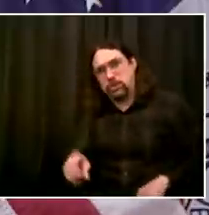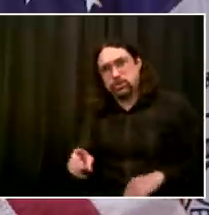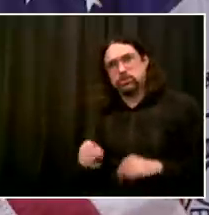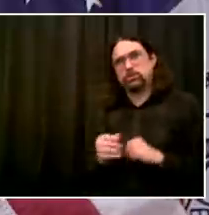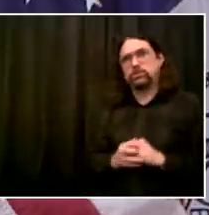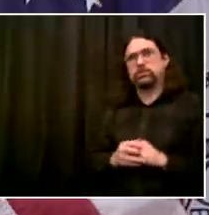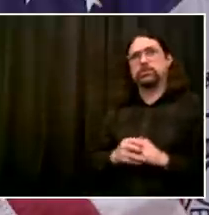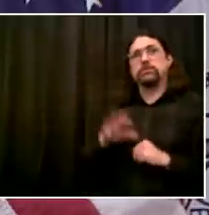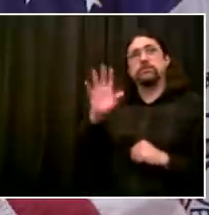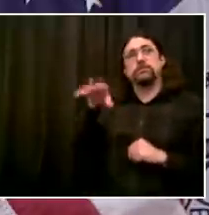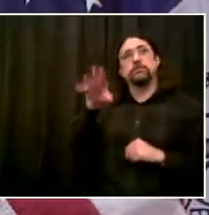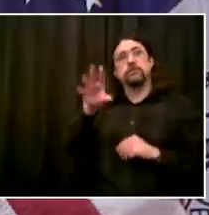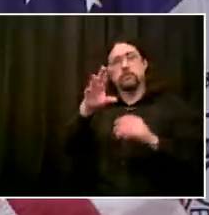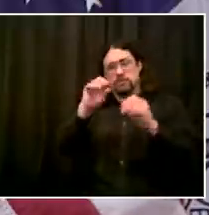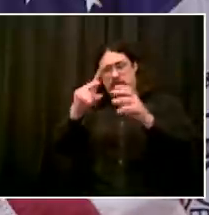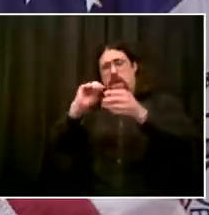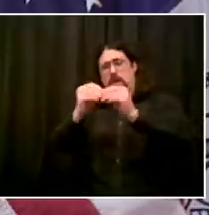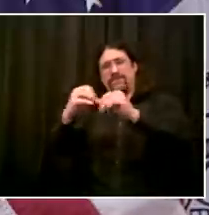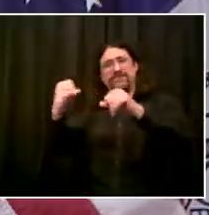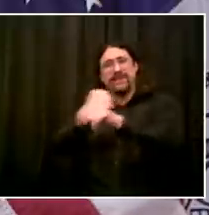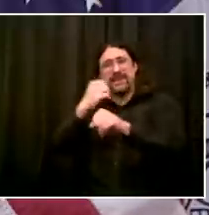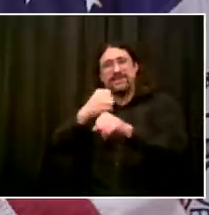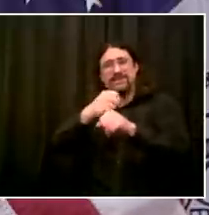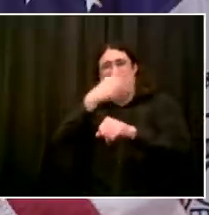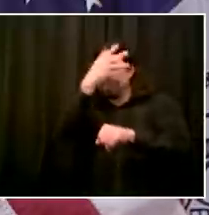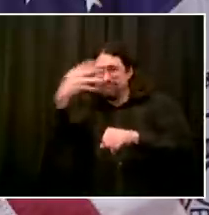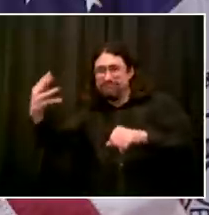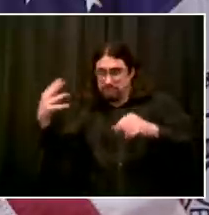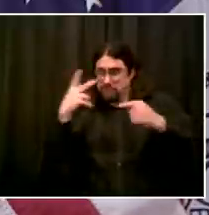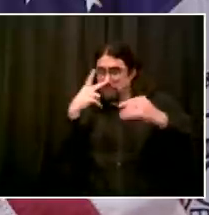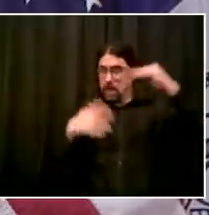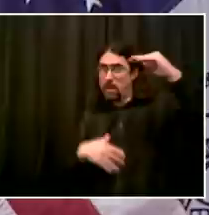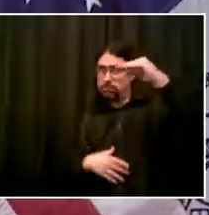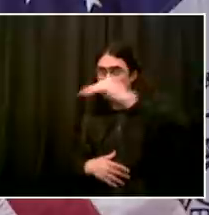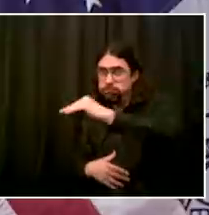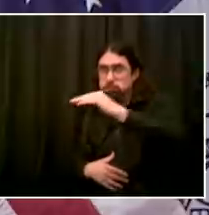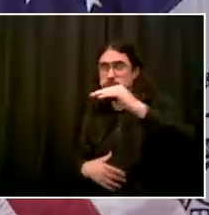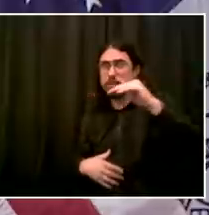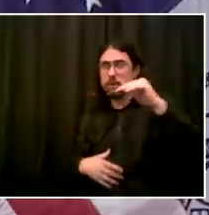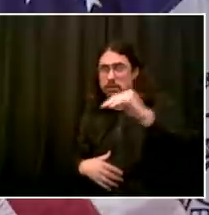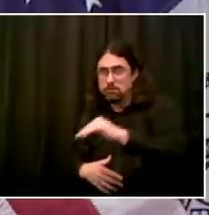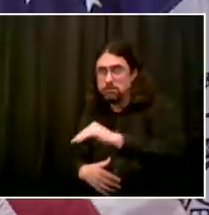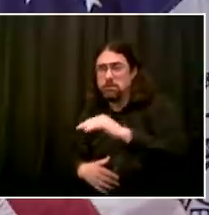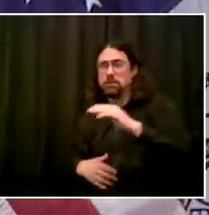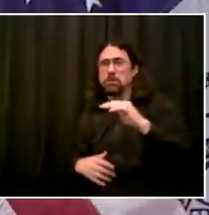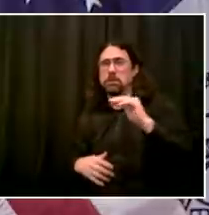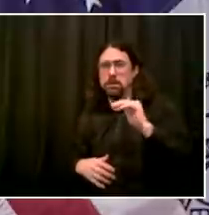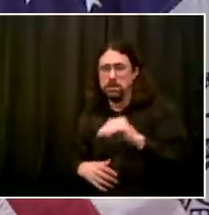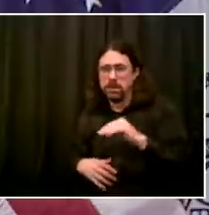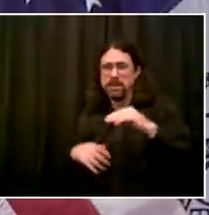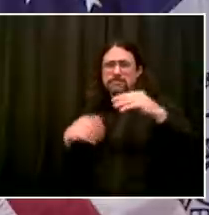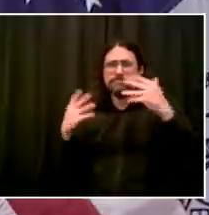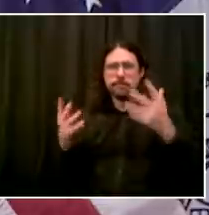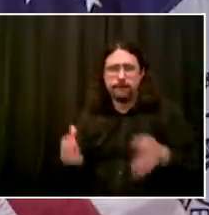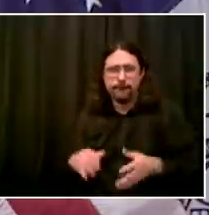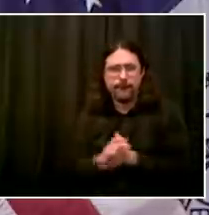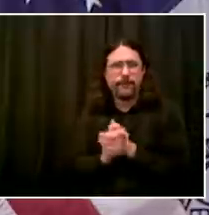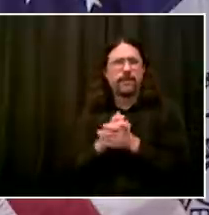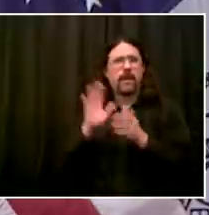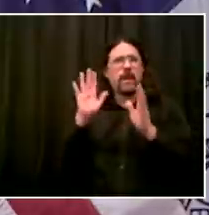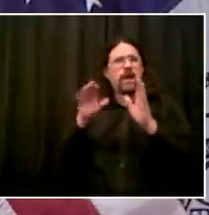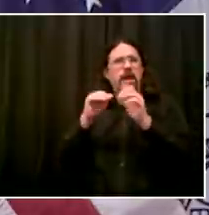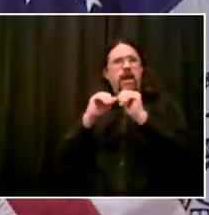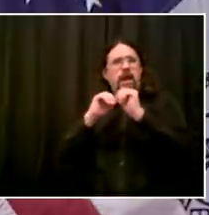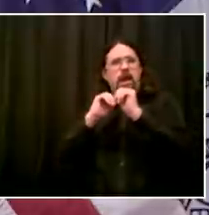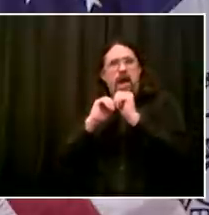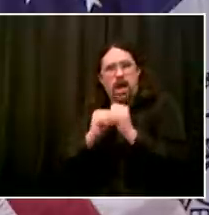do they promote the opportunity for New Yorkers to get back to